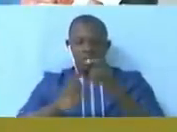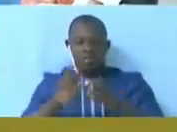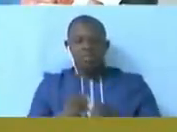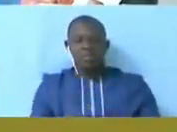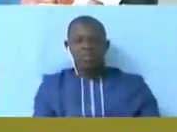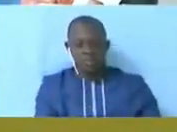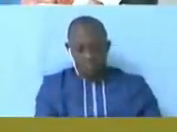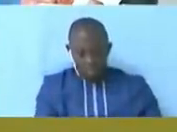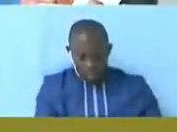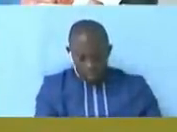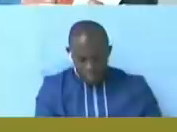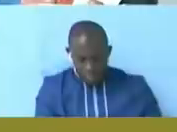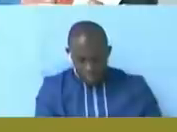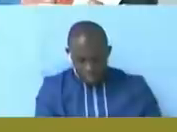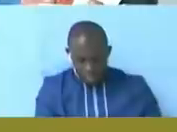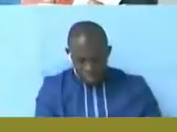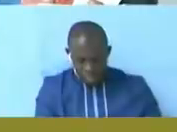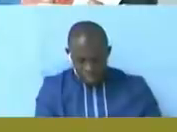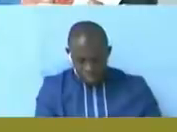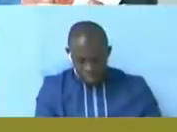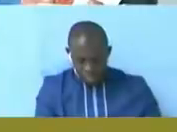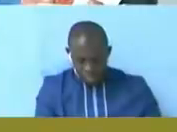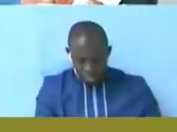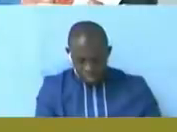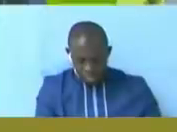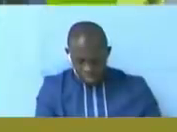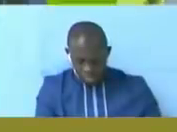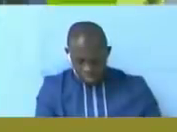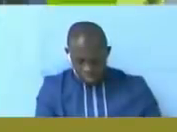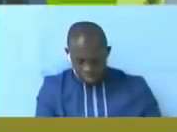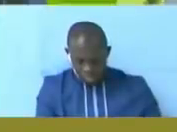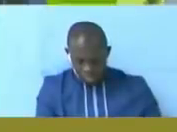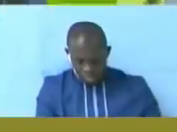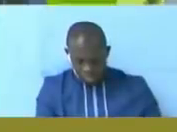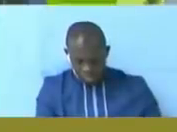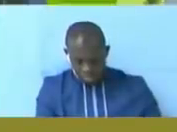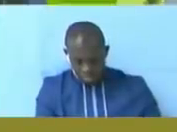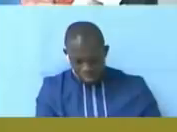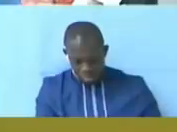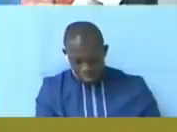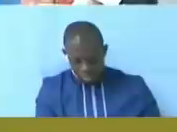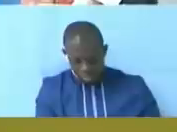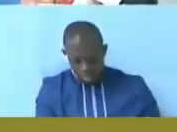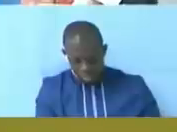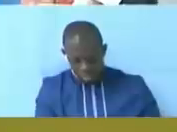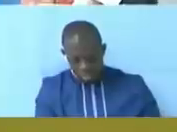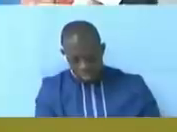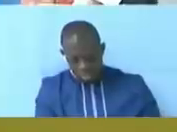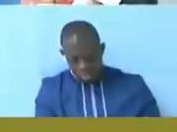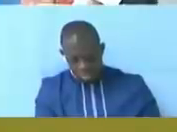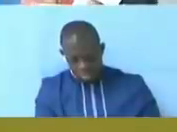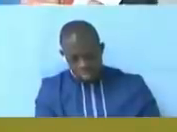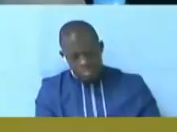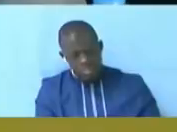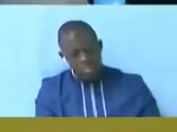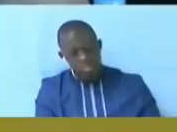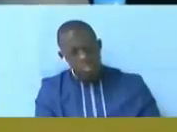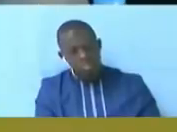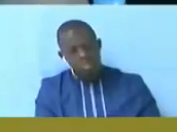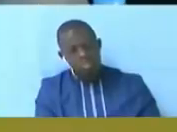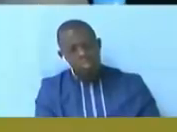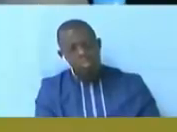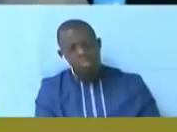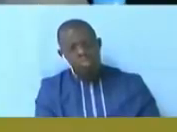What about, are you finished? Yes, I believe so far. We are running out of time, actually. Before you leave,